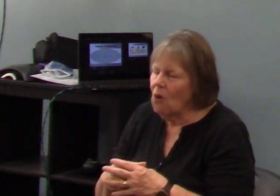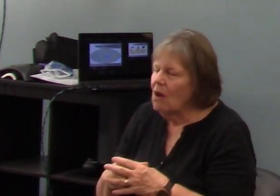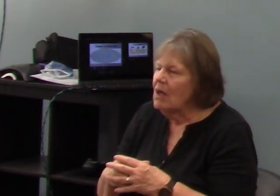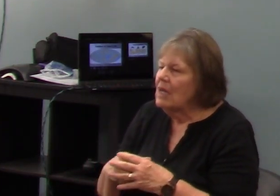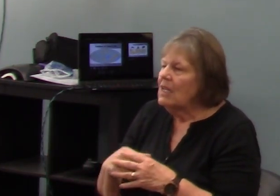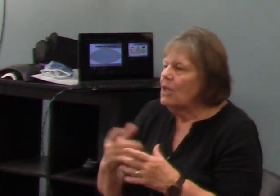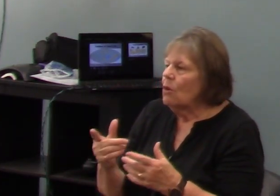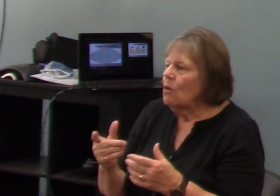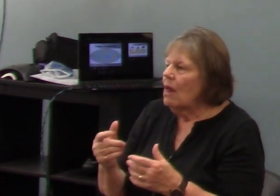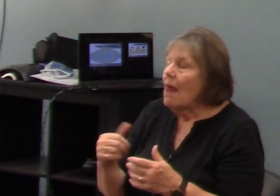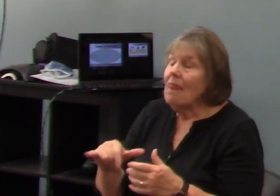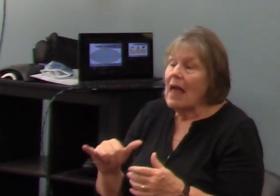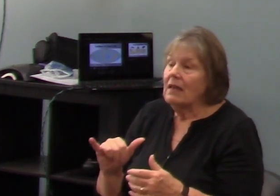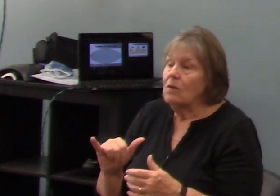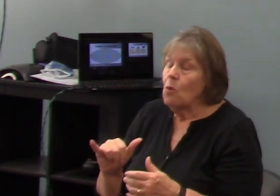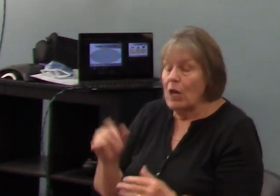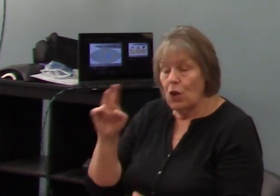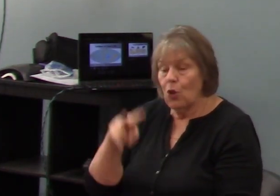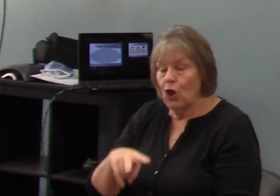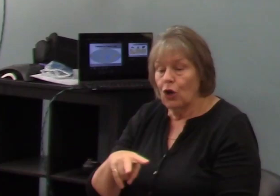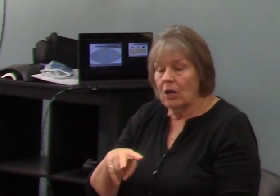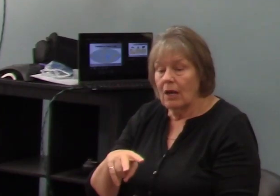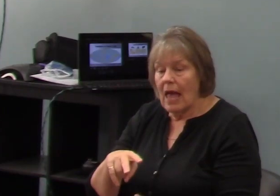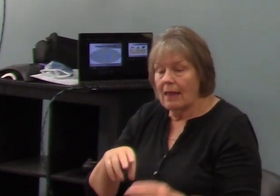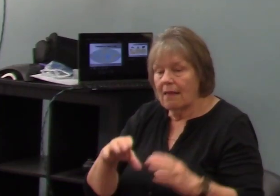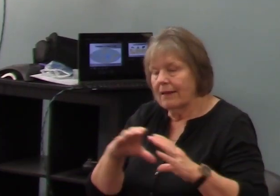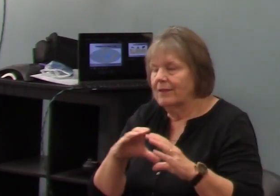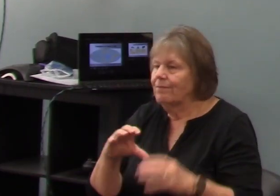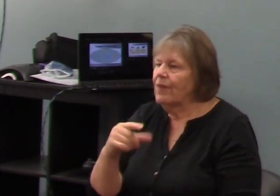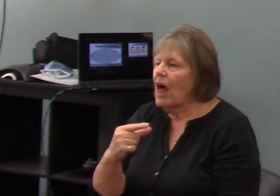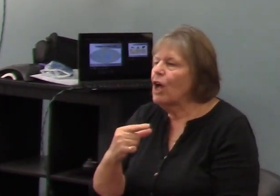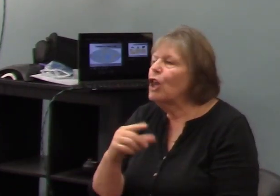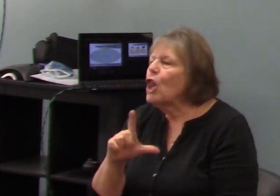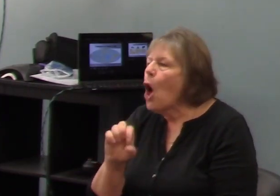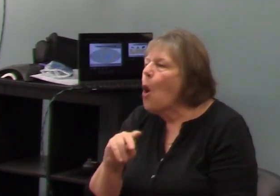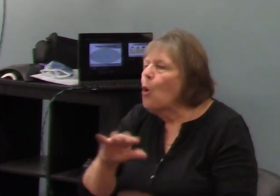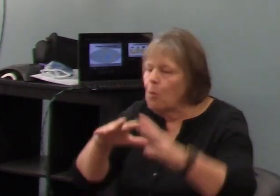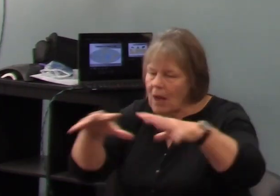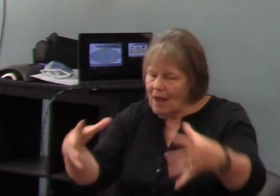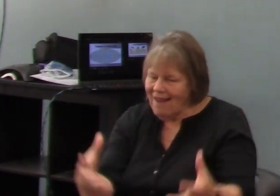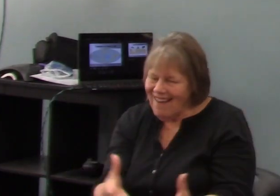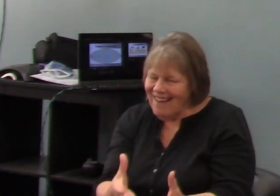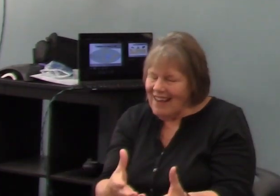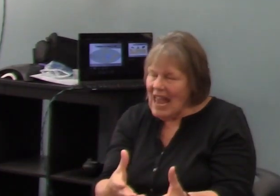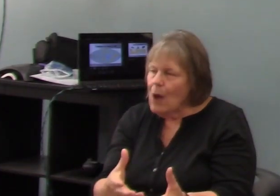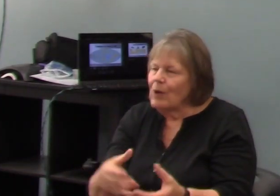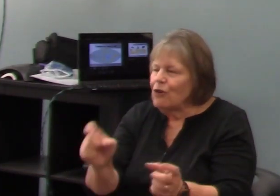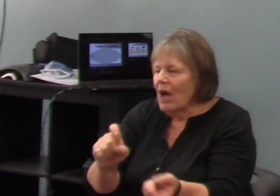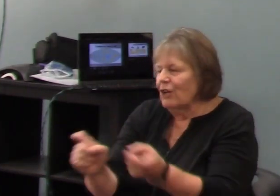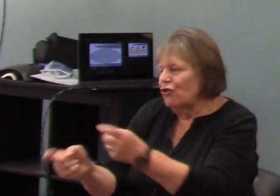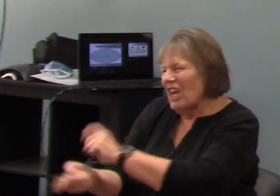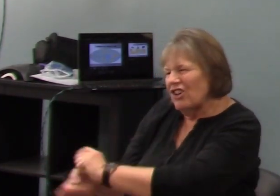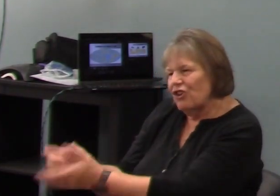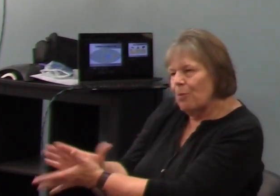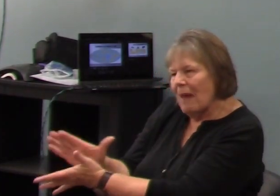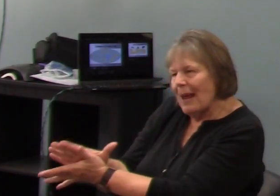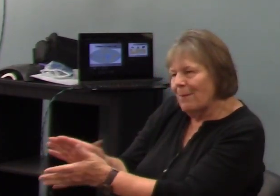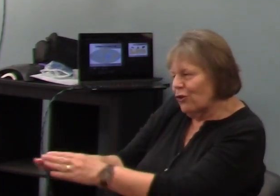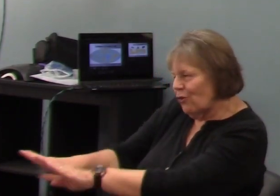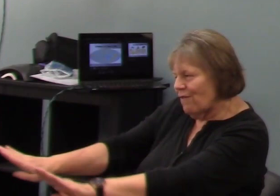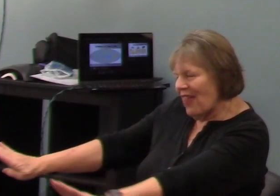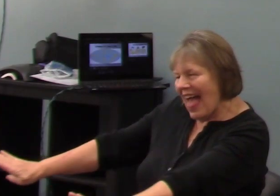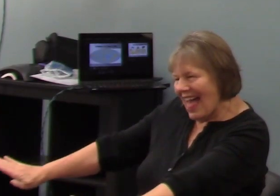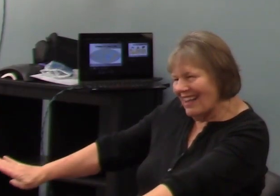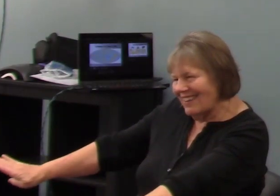three-dimensional sphere onto a map. A lot of times it's in something like this shape, and that's the same idea. We have this sphere, and they're trying to put a sphere going